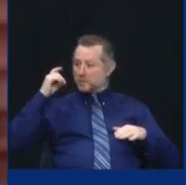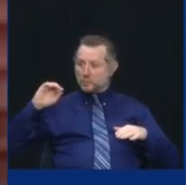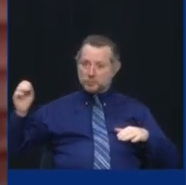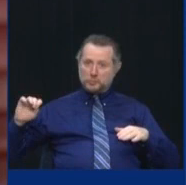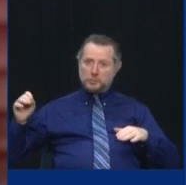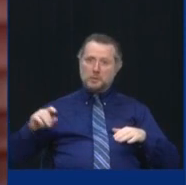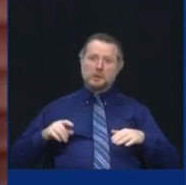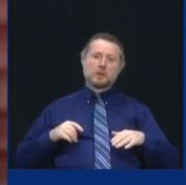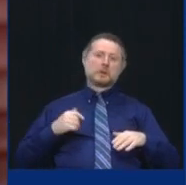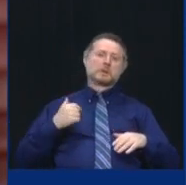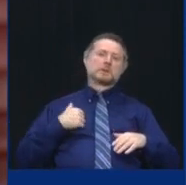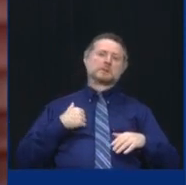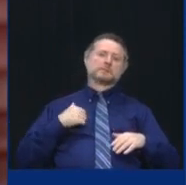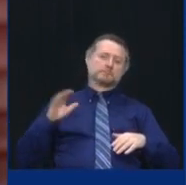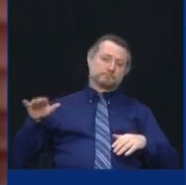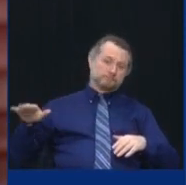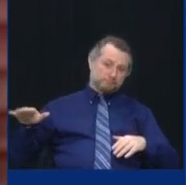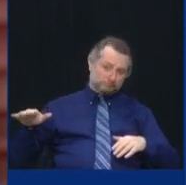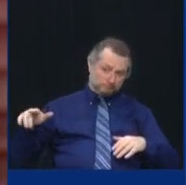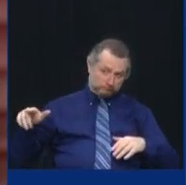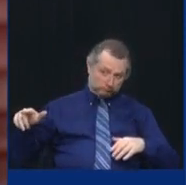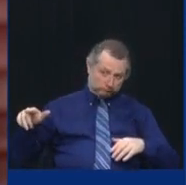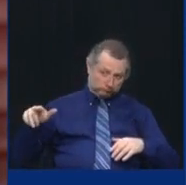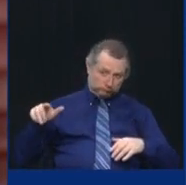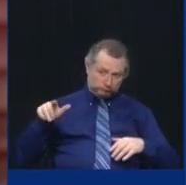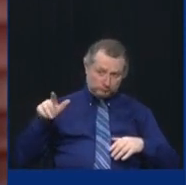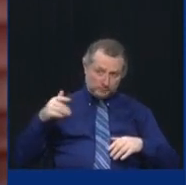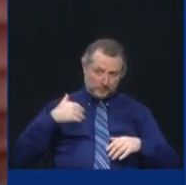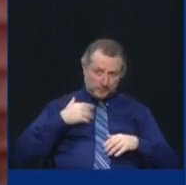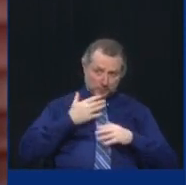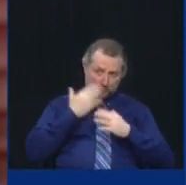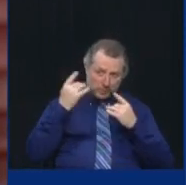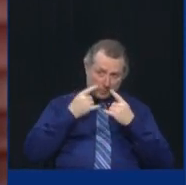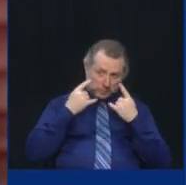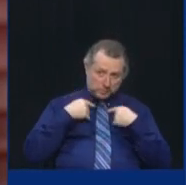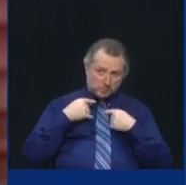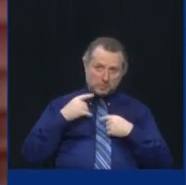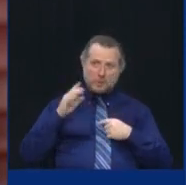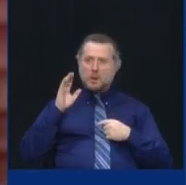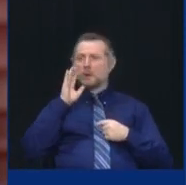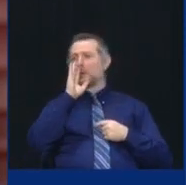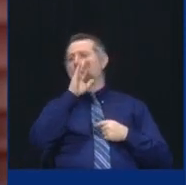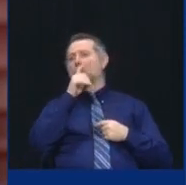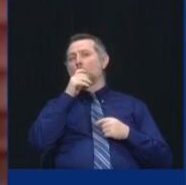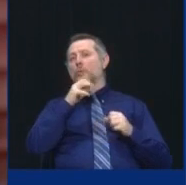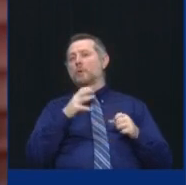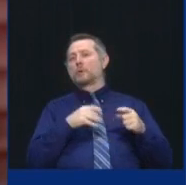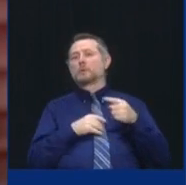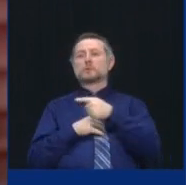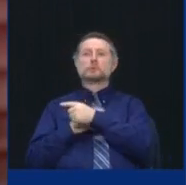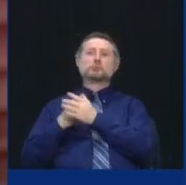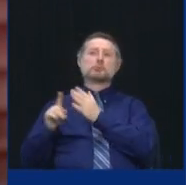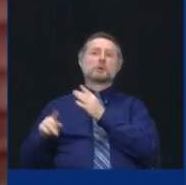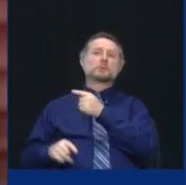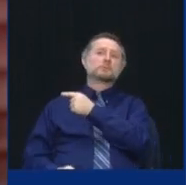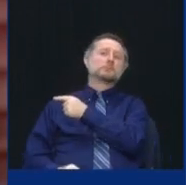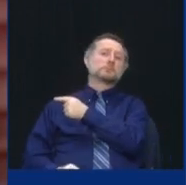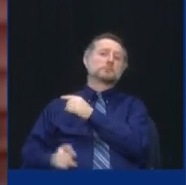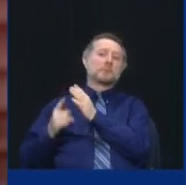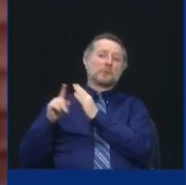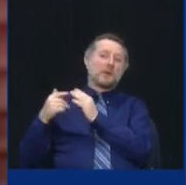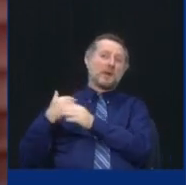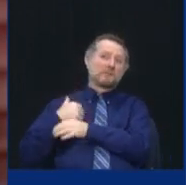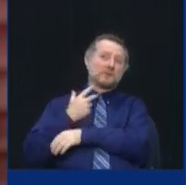people are going to ask the restaurant owner, did you check to make sure